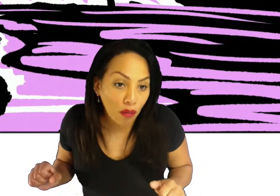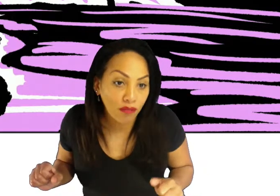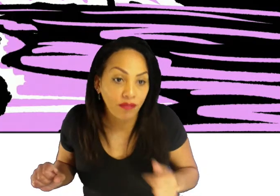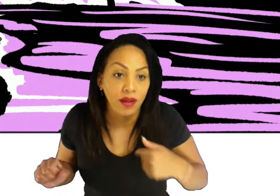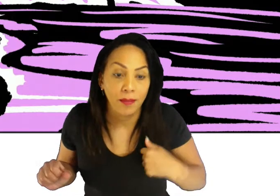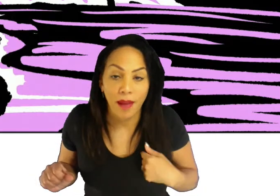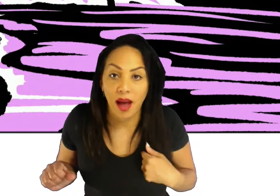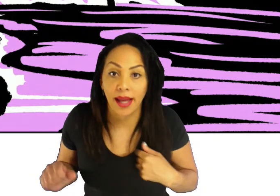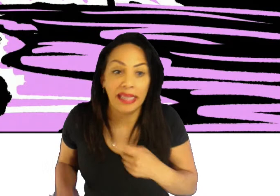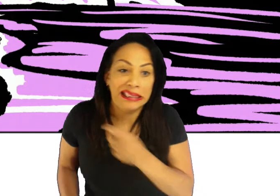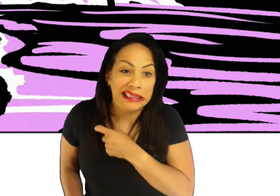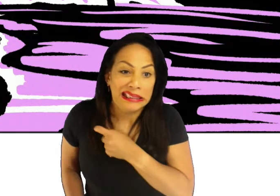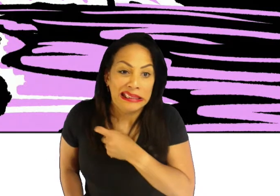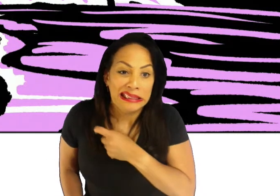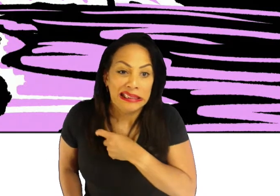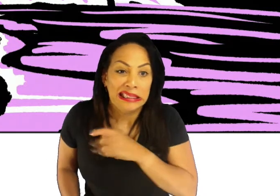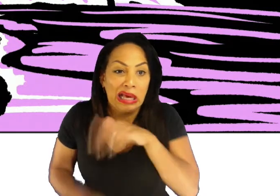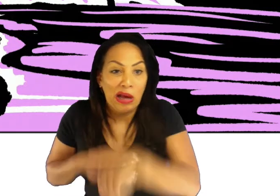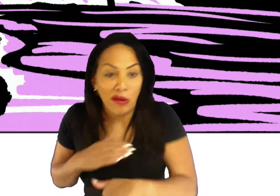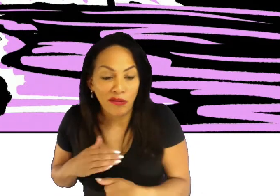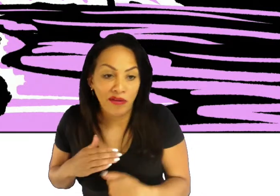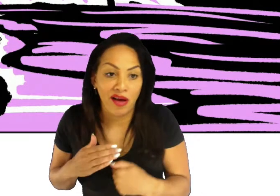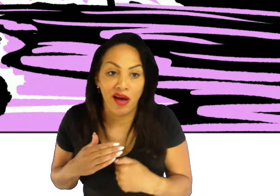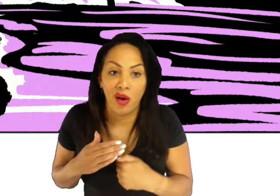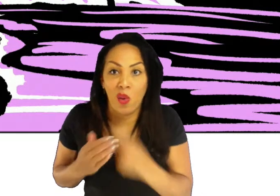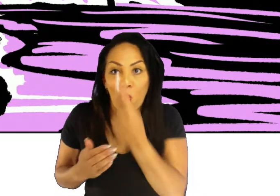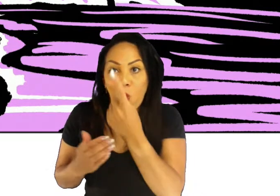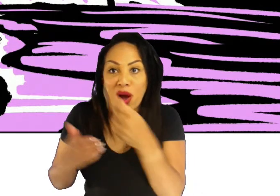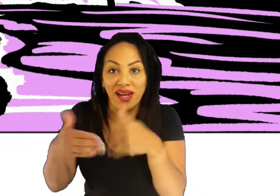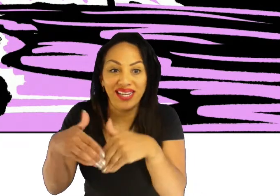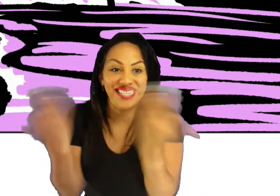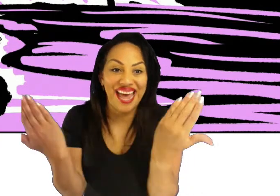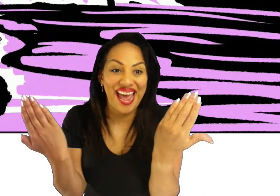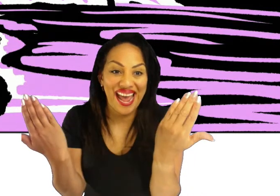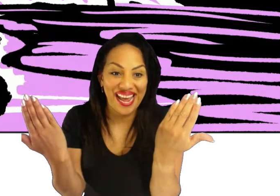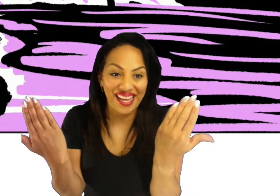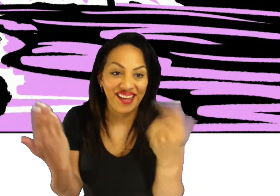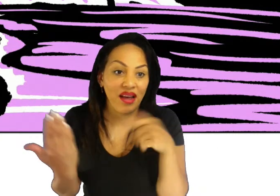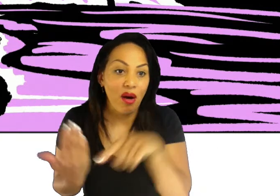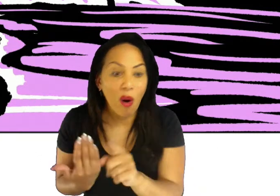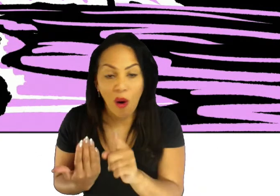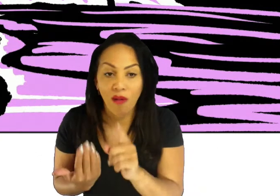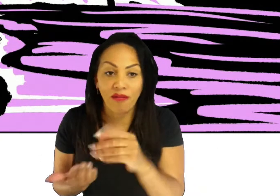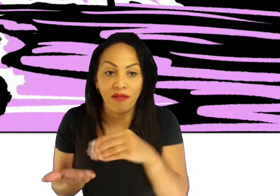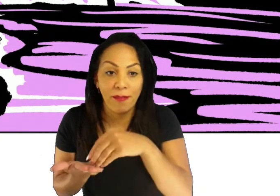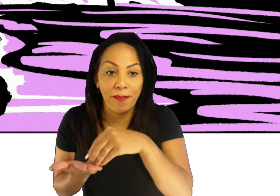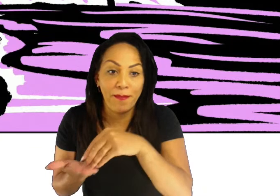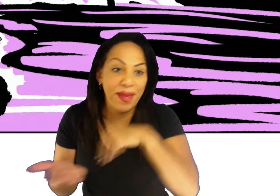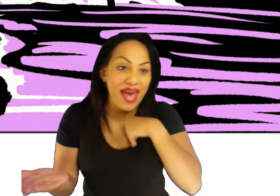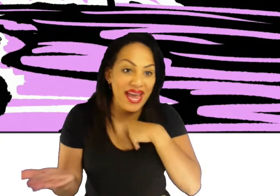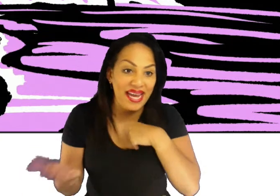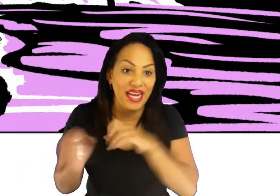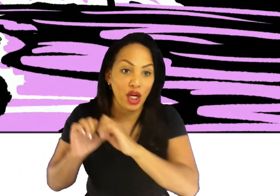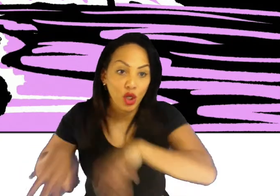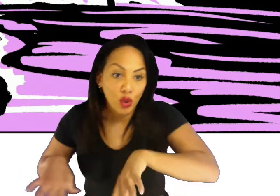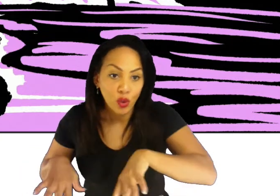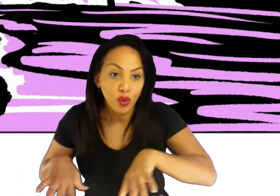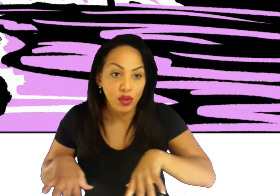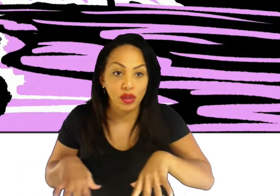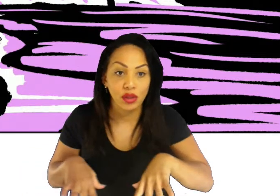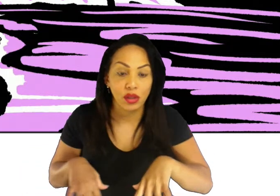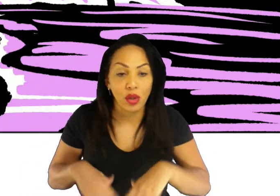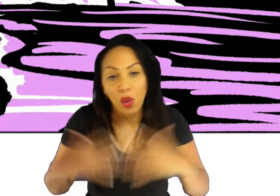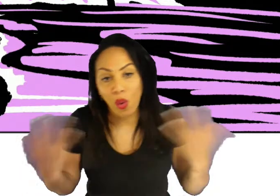and found a scented candle that smells like the thoughtful deconstruction of capitalism's most harmful